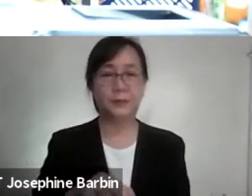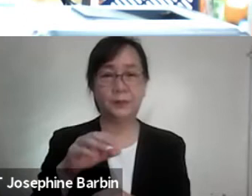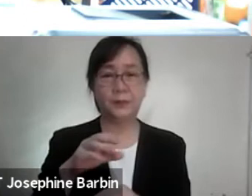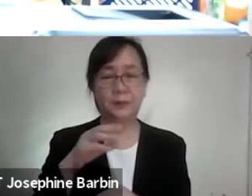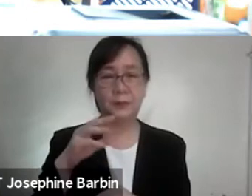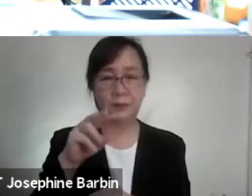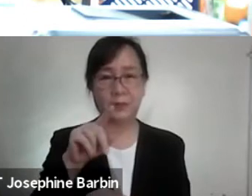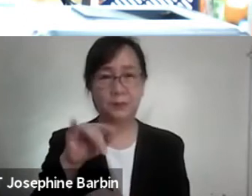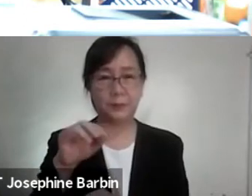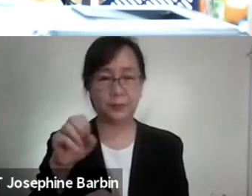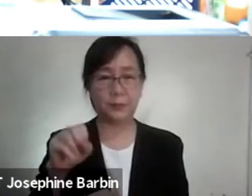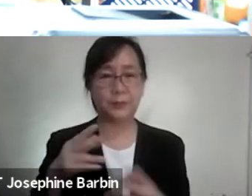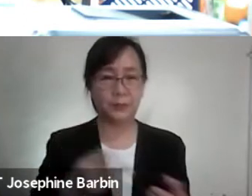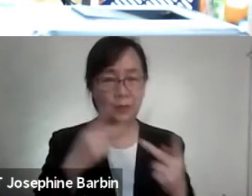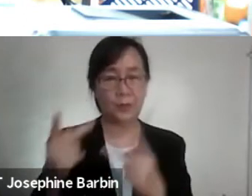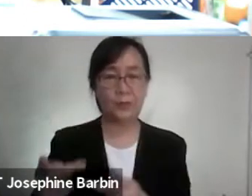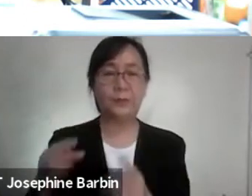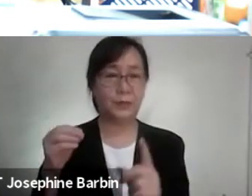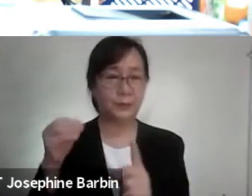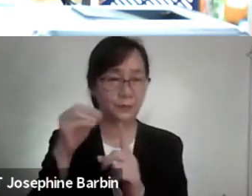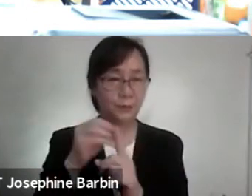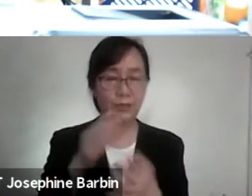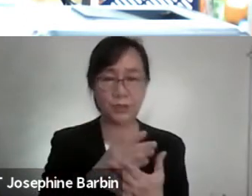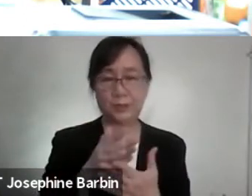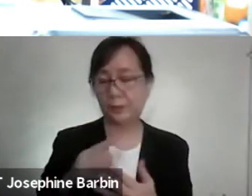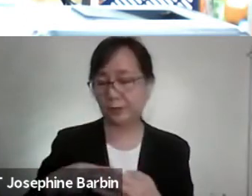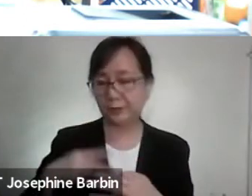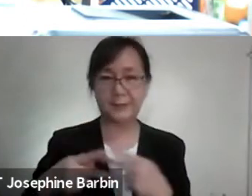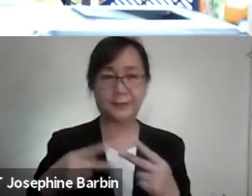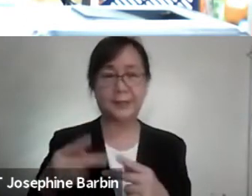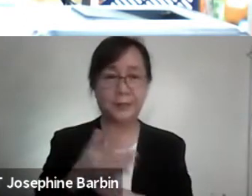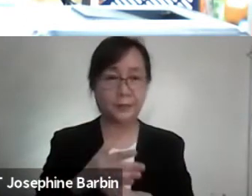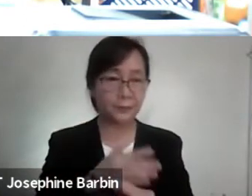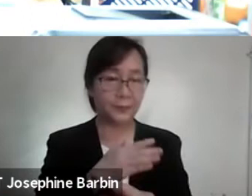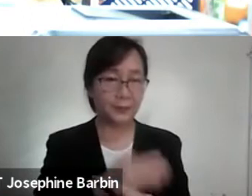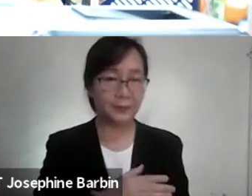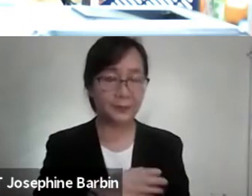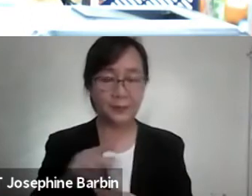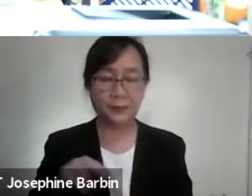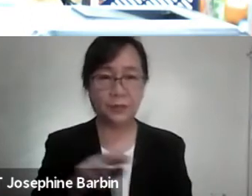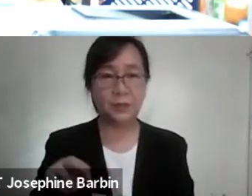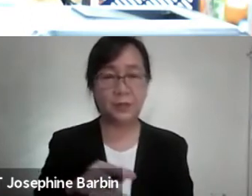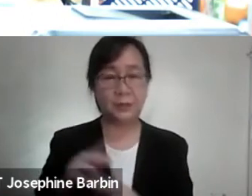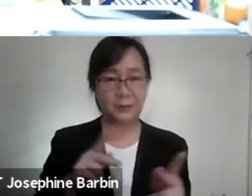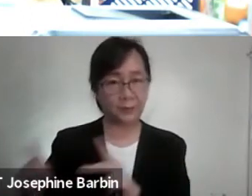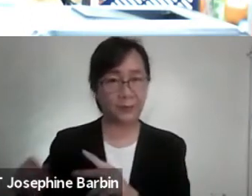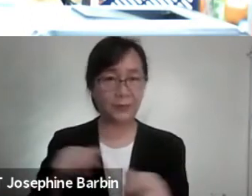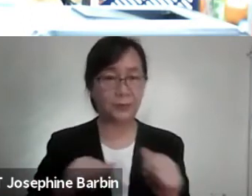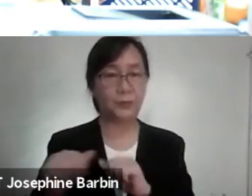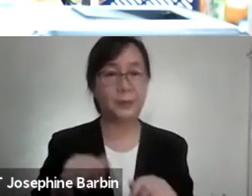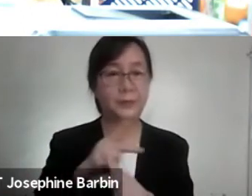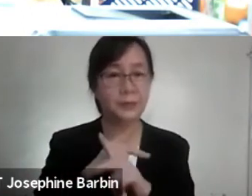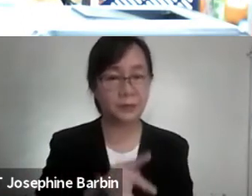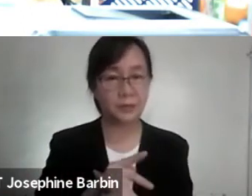Siripong's presentation objective is to share the progress in developing the regional plan of action for the protection